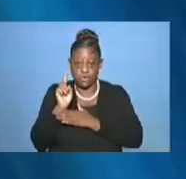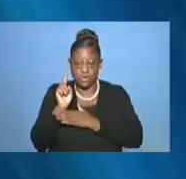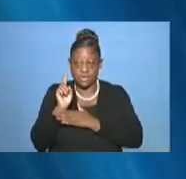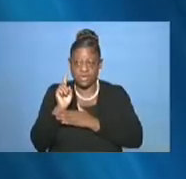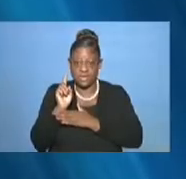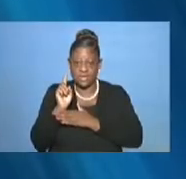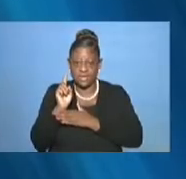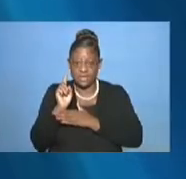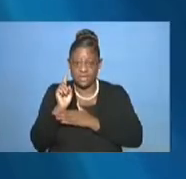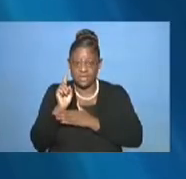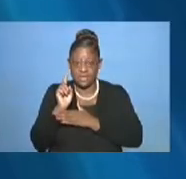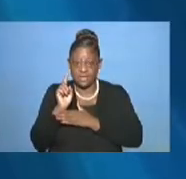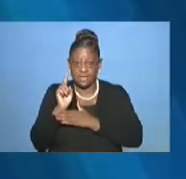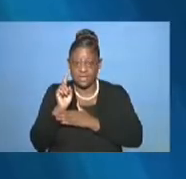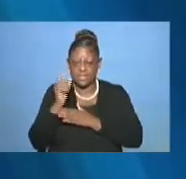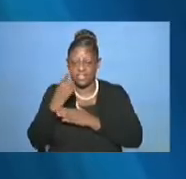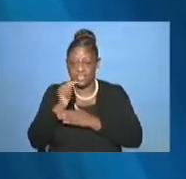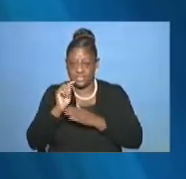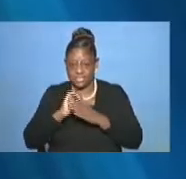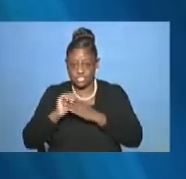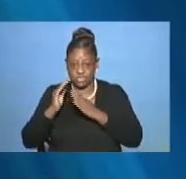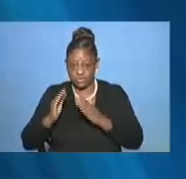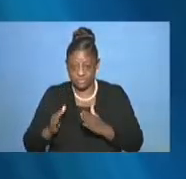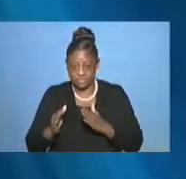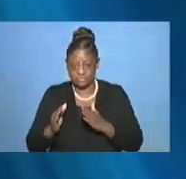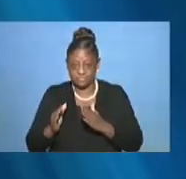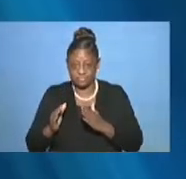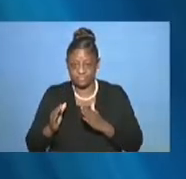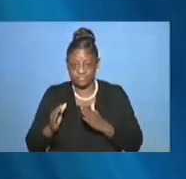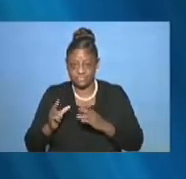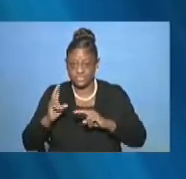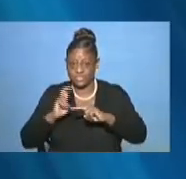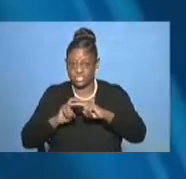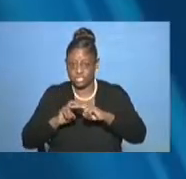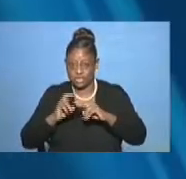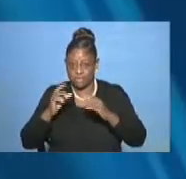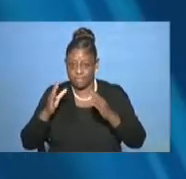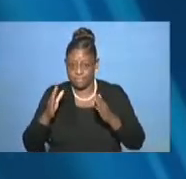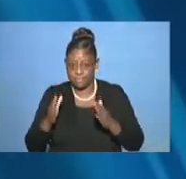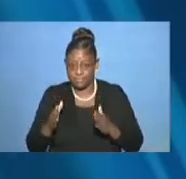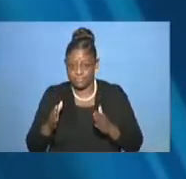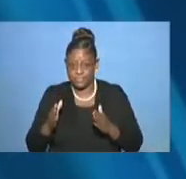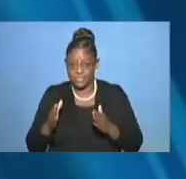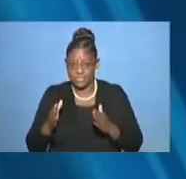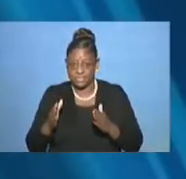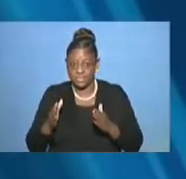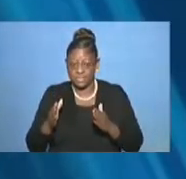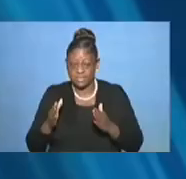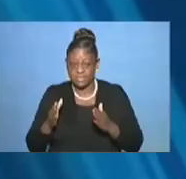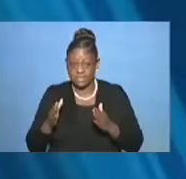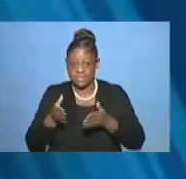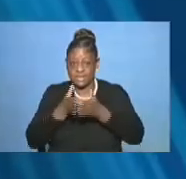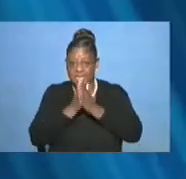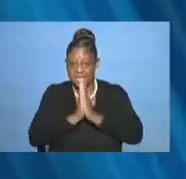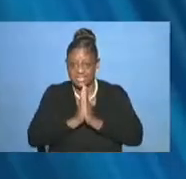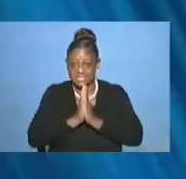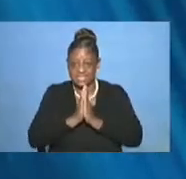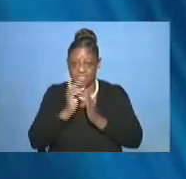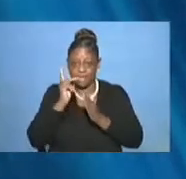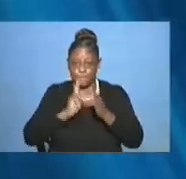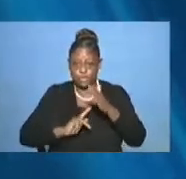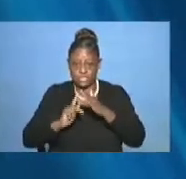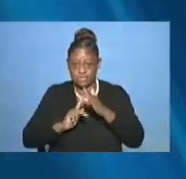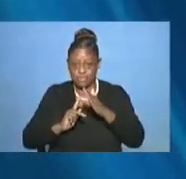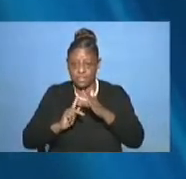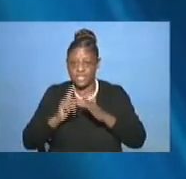principal, and the chairman, who is actually a parent, and asked him, if and the principal, if